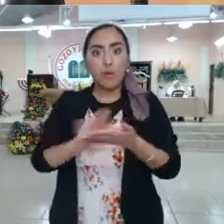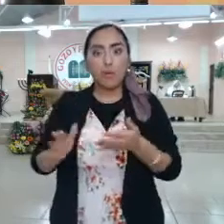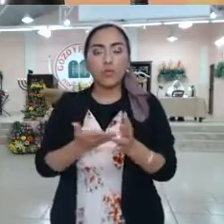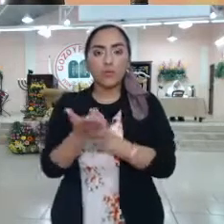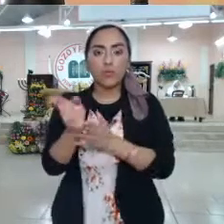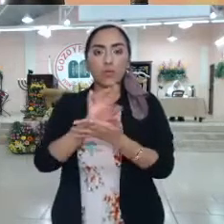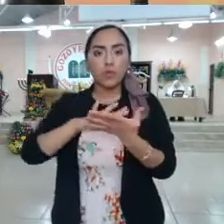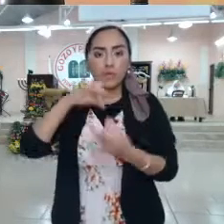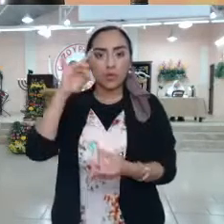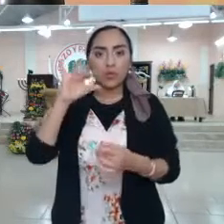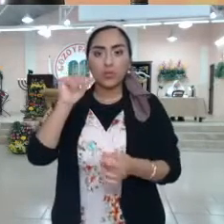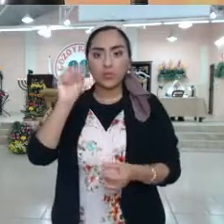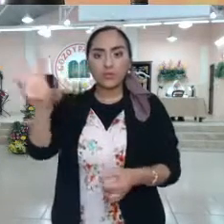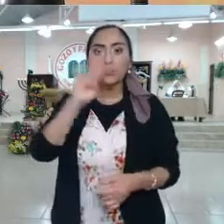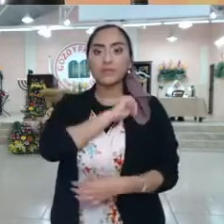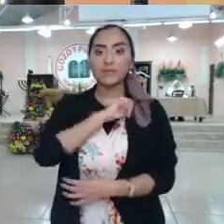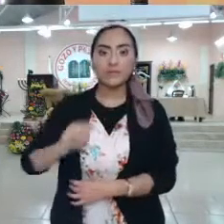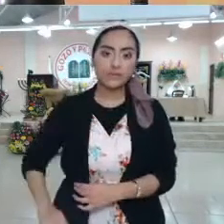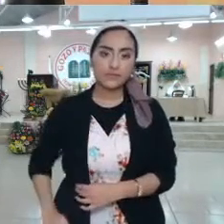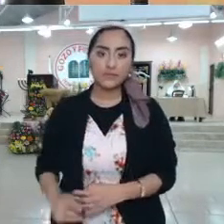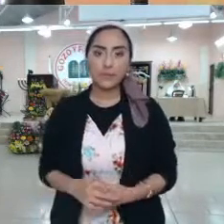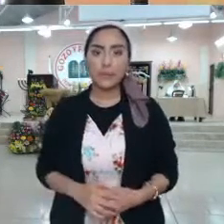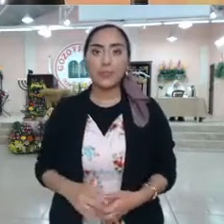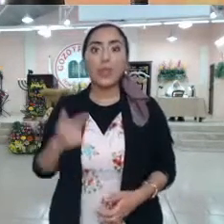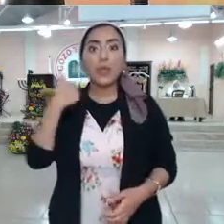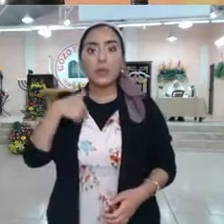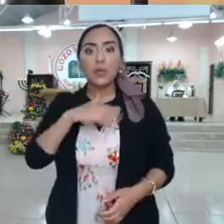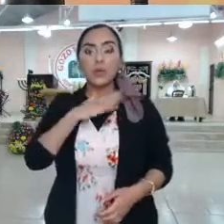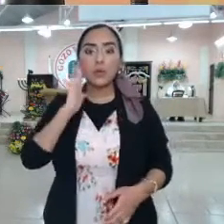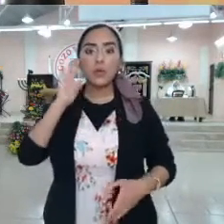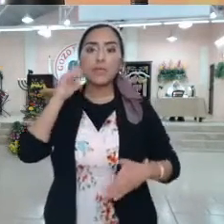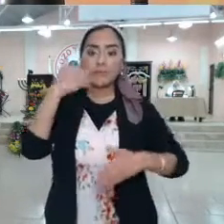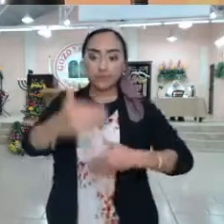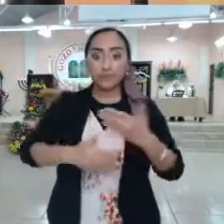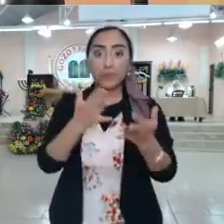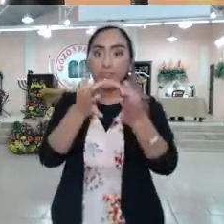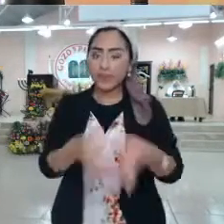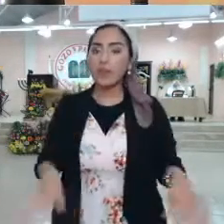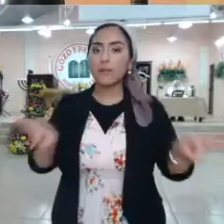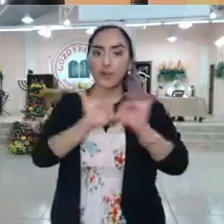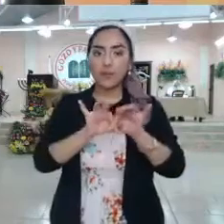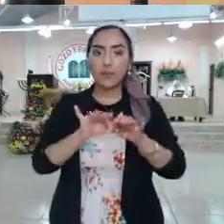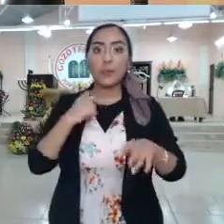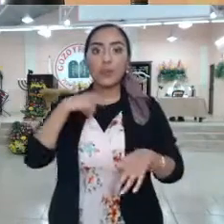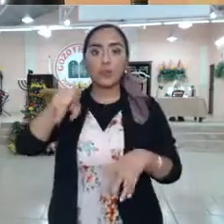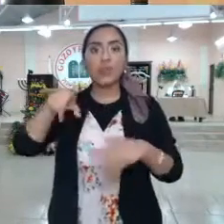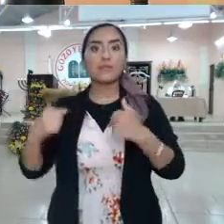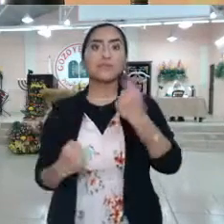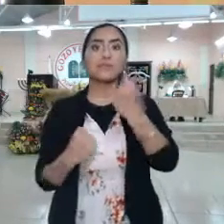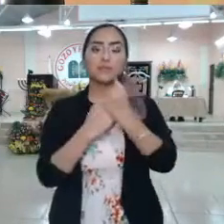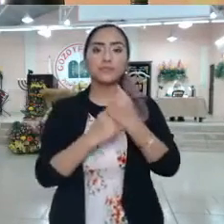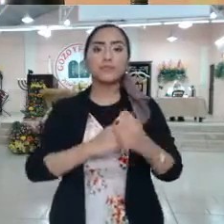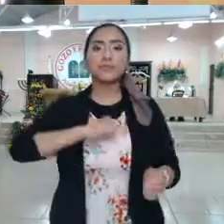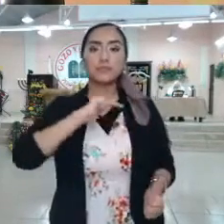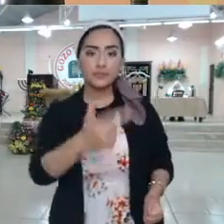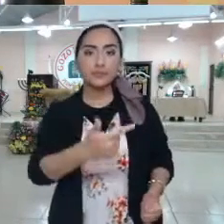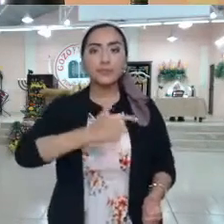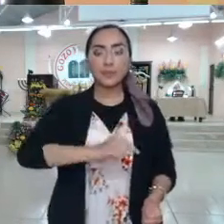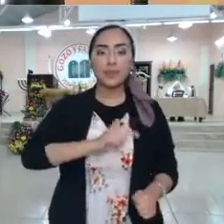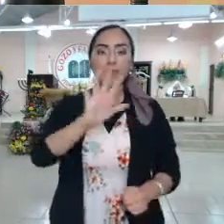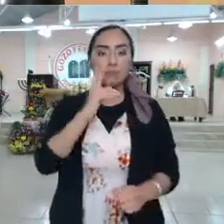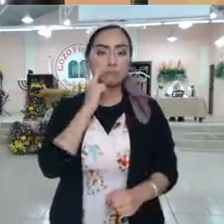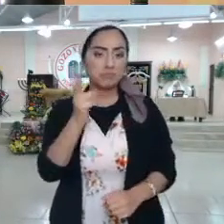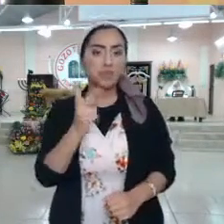be sanctified through the Ruach HaKodesh of Yahshua HaMashiach. We're going to keep going. That is really important. We're going